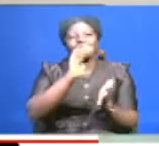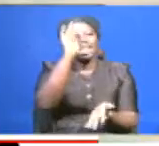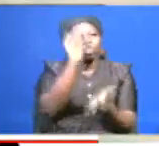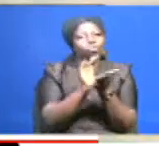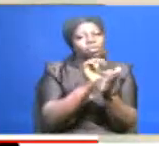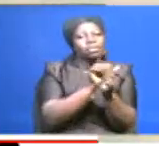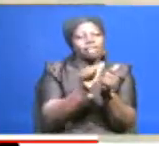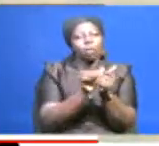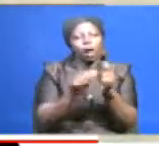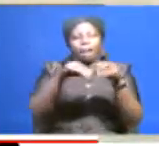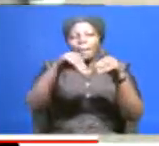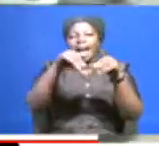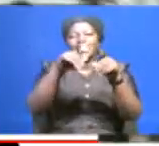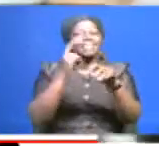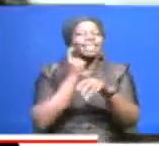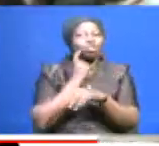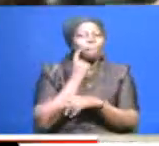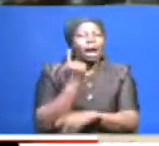report.